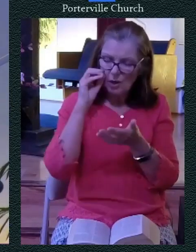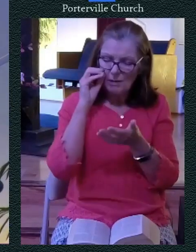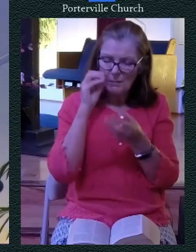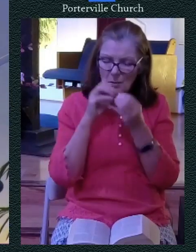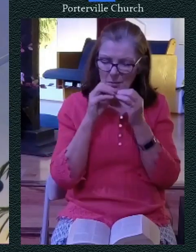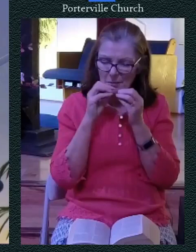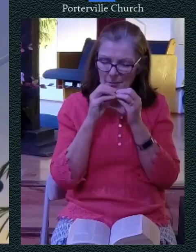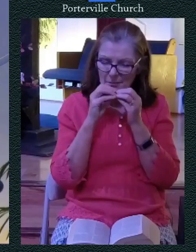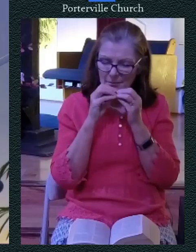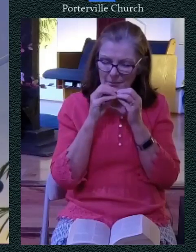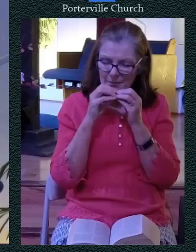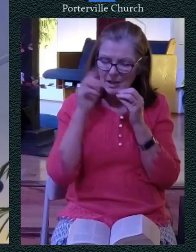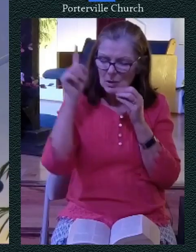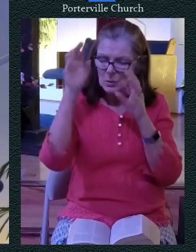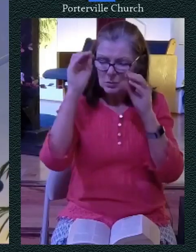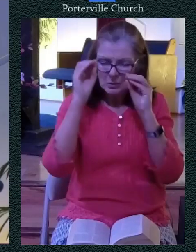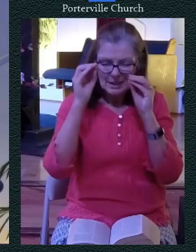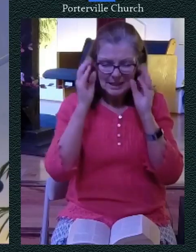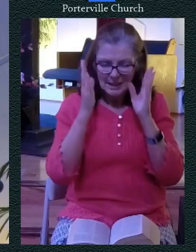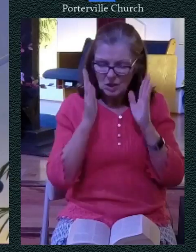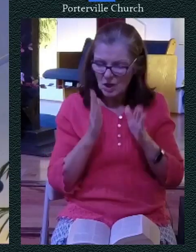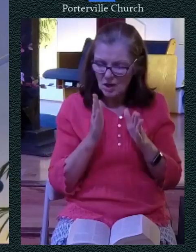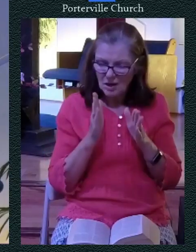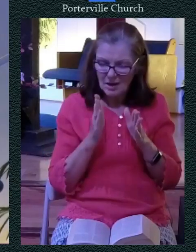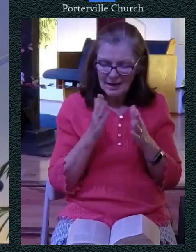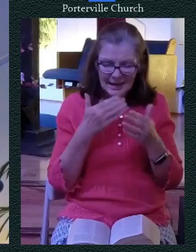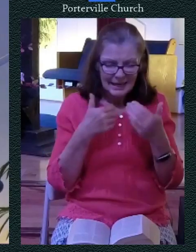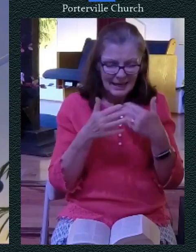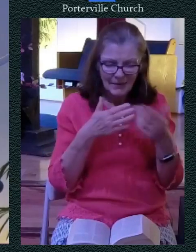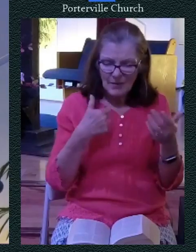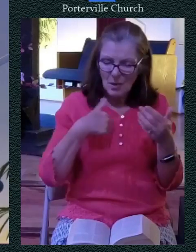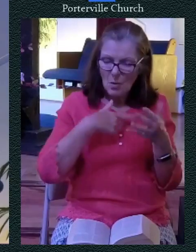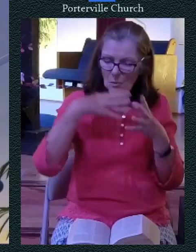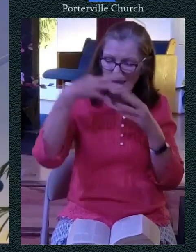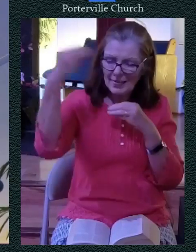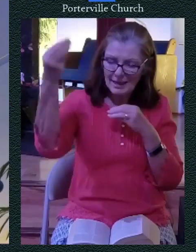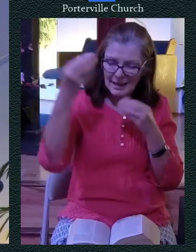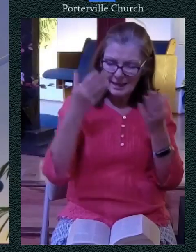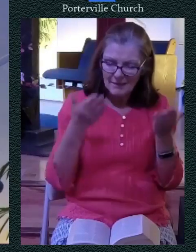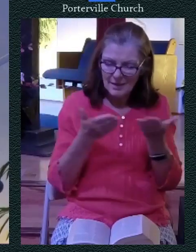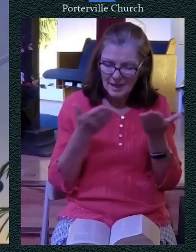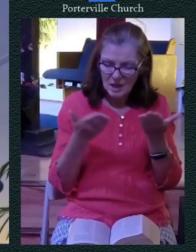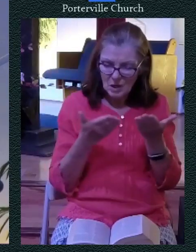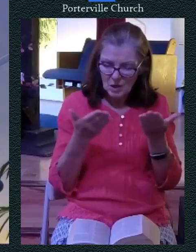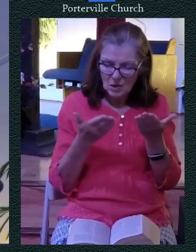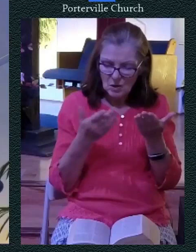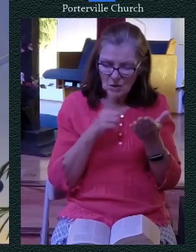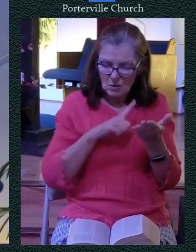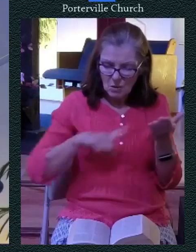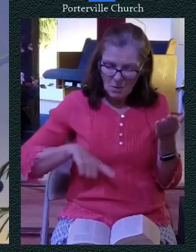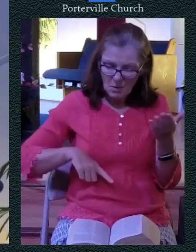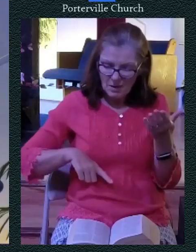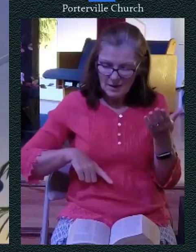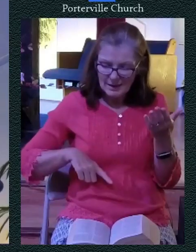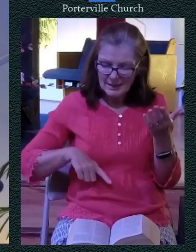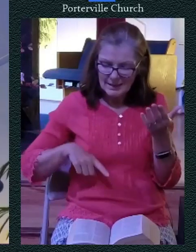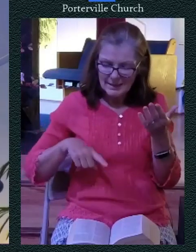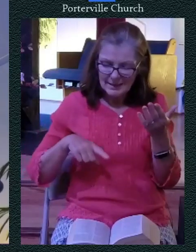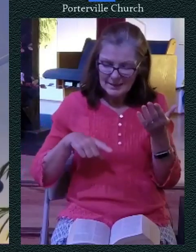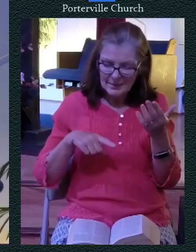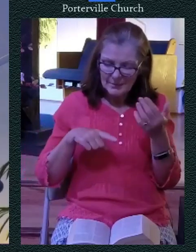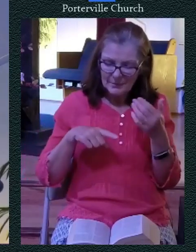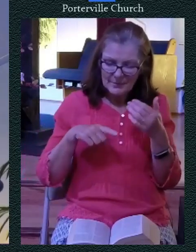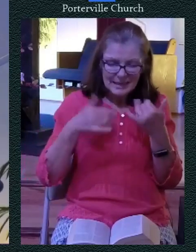Be our teacher even as we go away from here, Lord. May you speak in our hearts